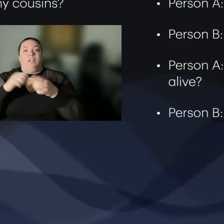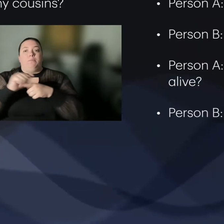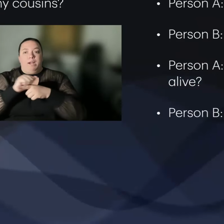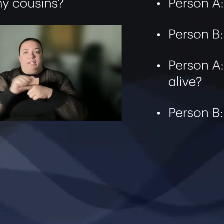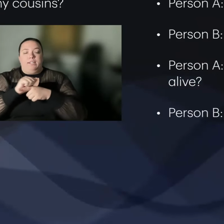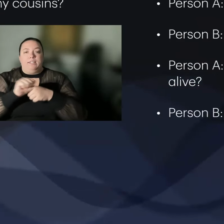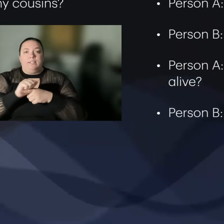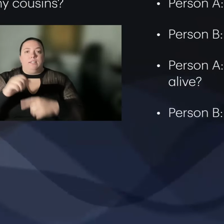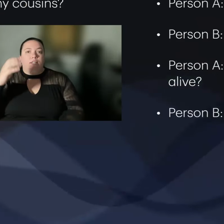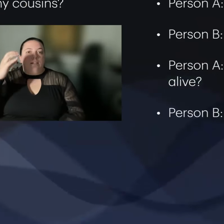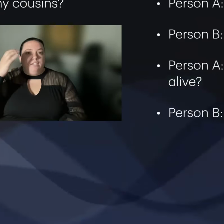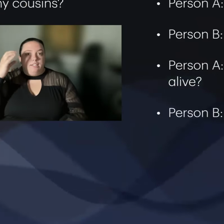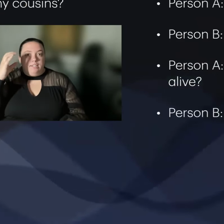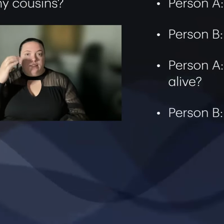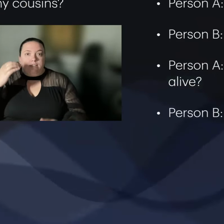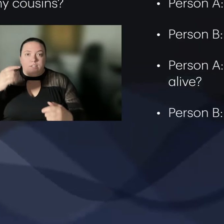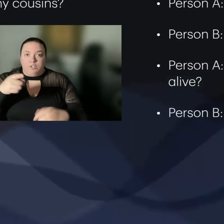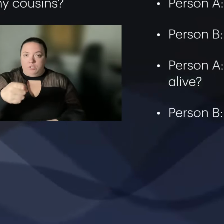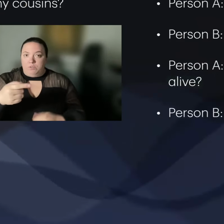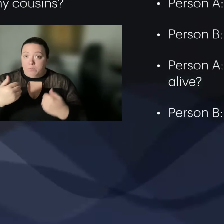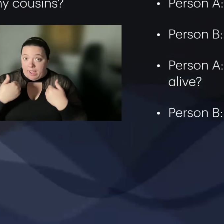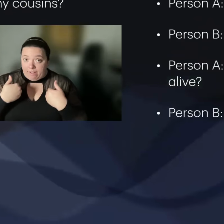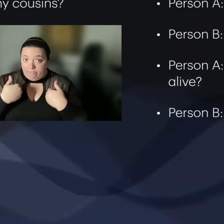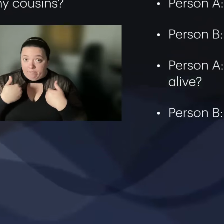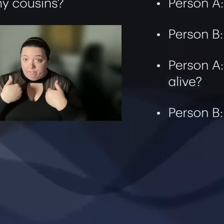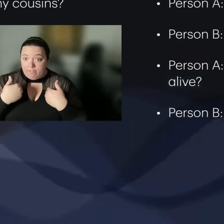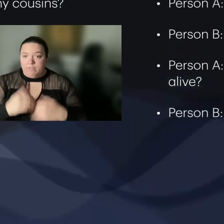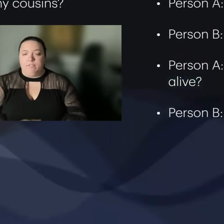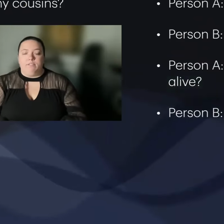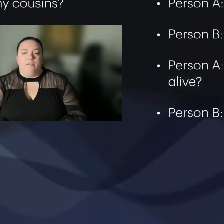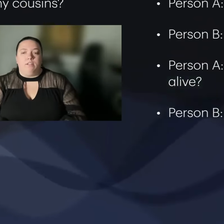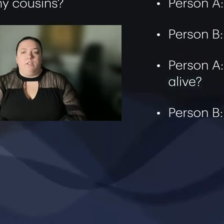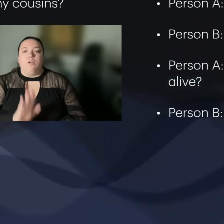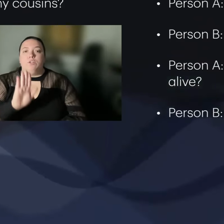More dialogue practice. Cousins, you have.